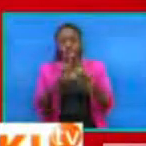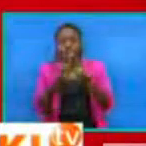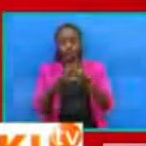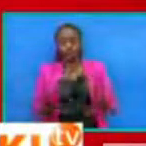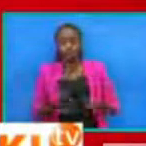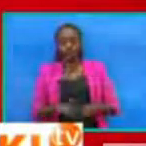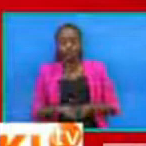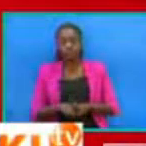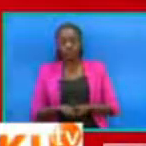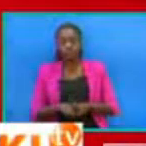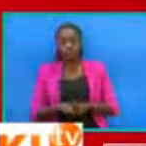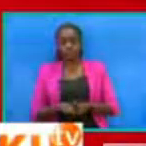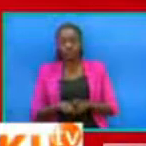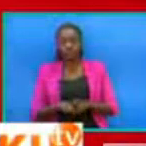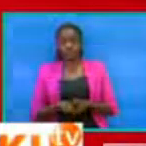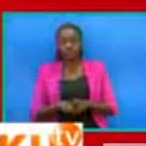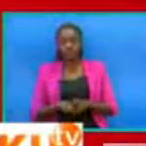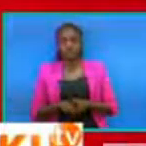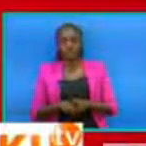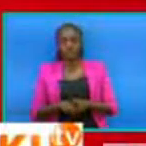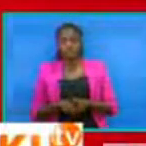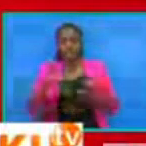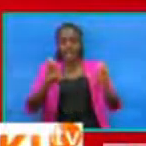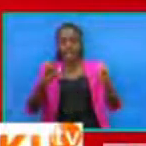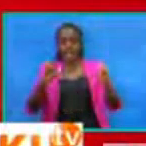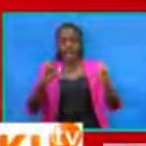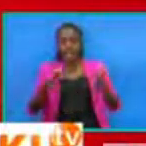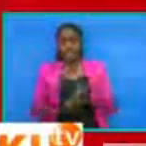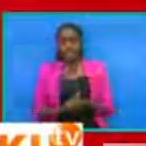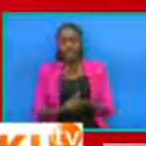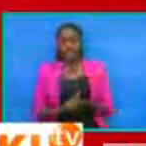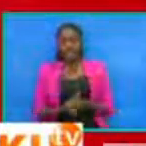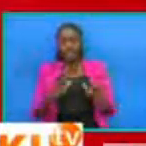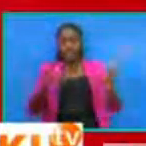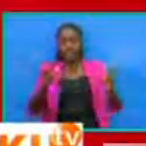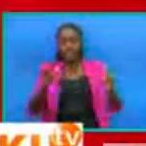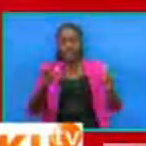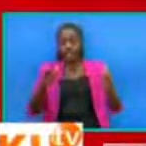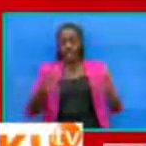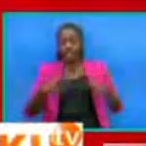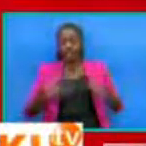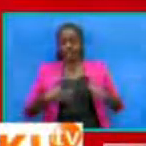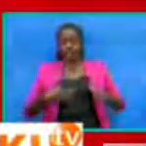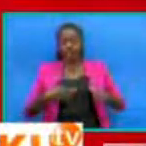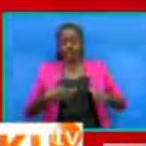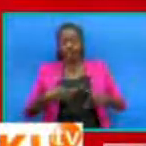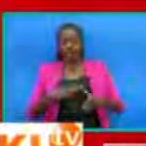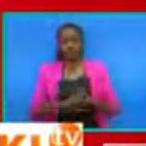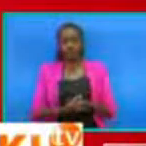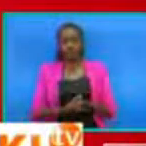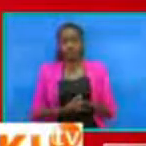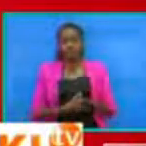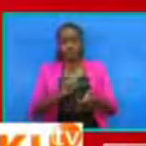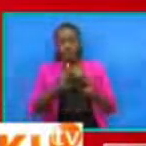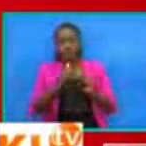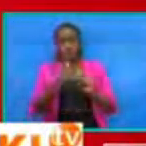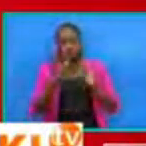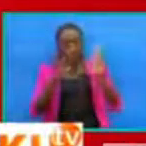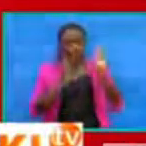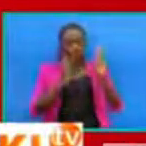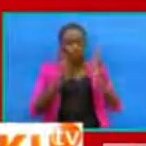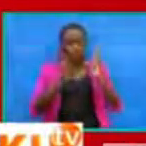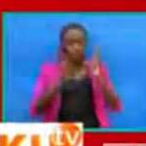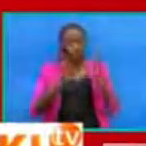Definitely that would encourage kind of sedentarism which is a concern. It's a big